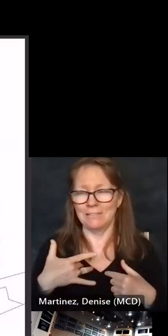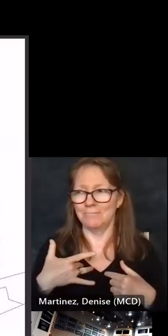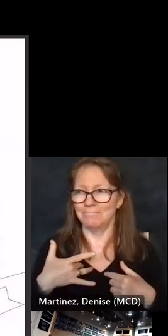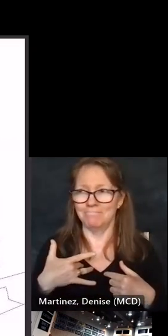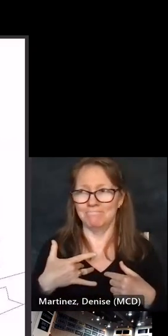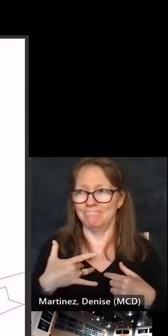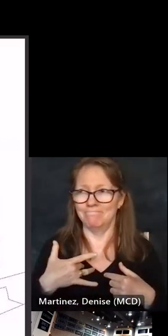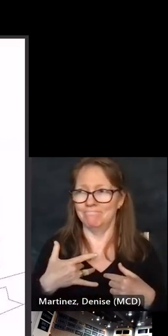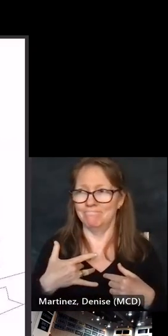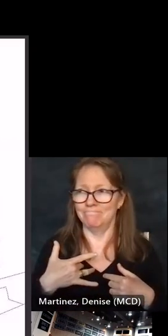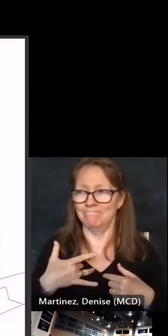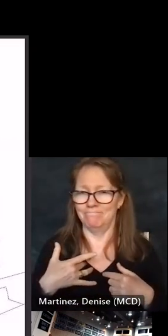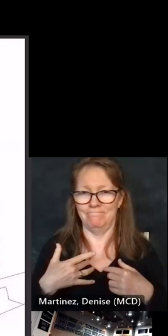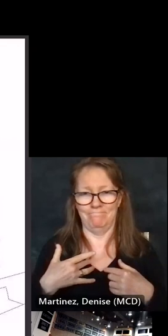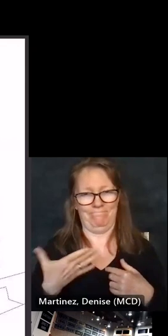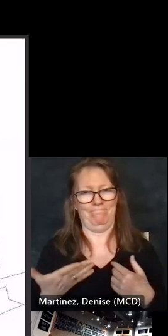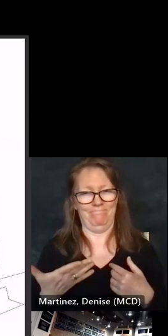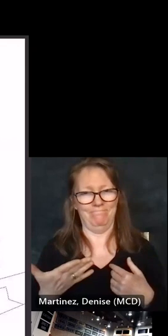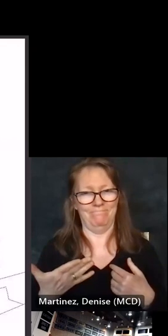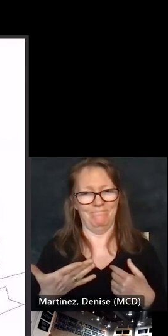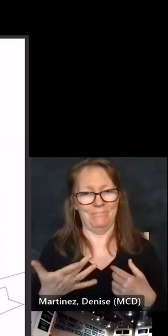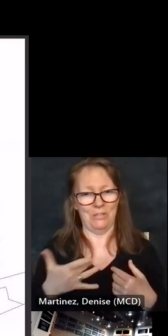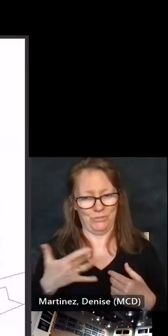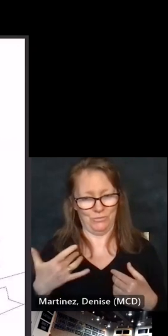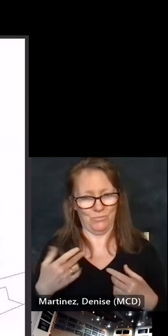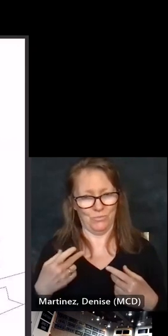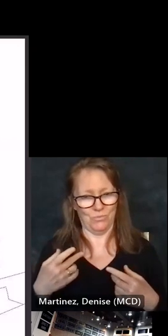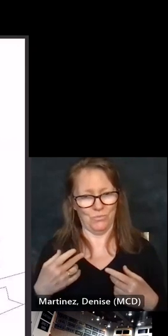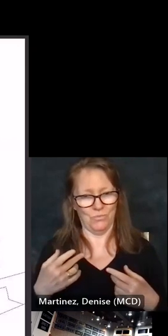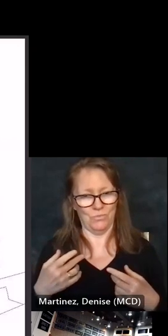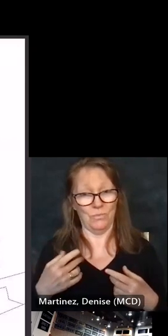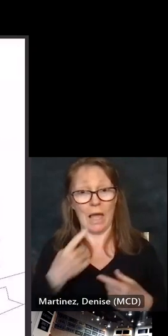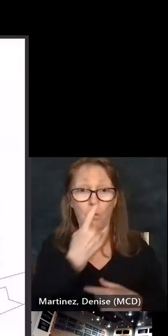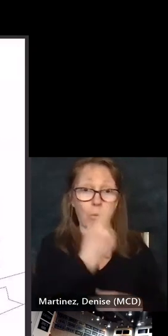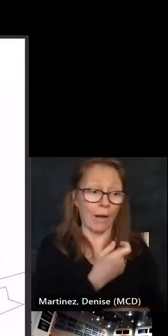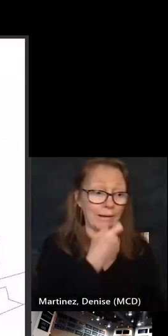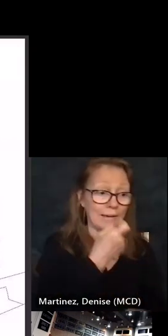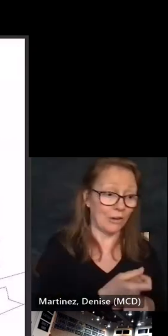to put that 1 year above